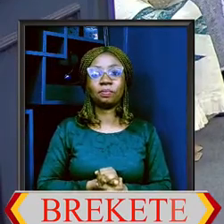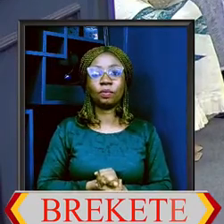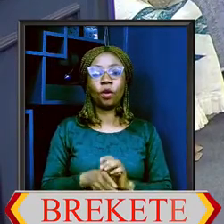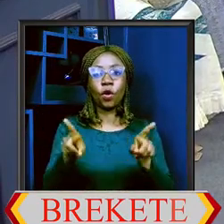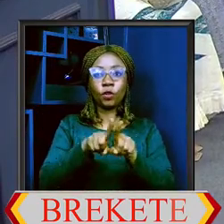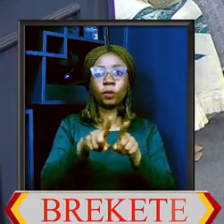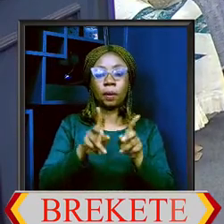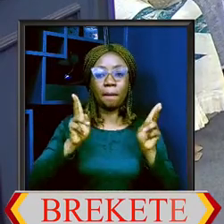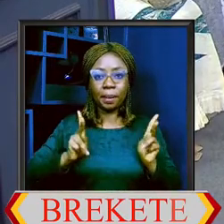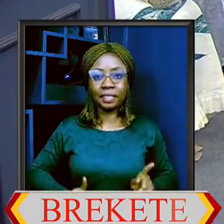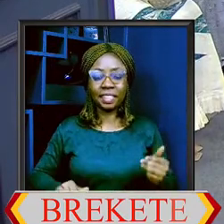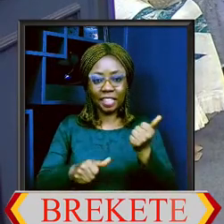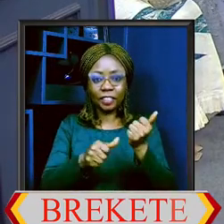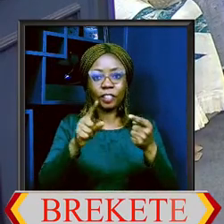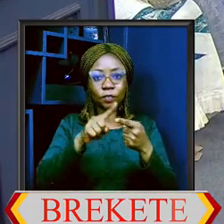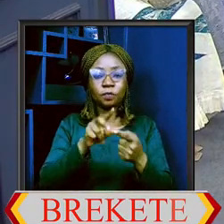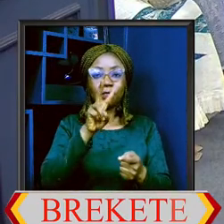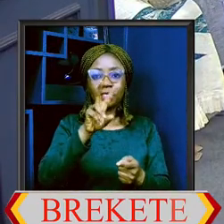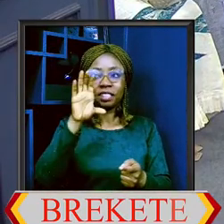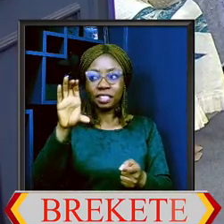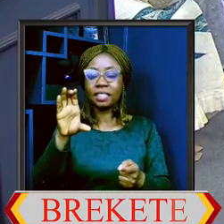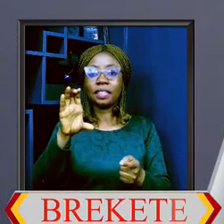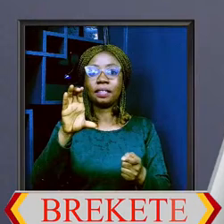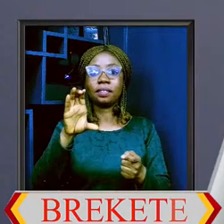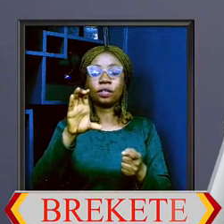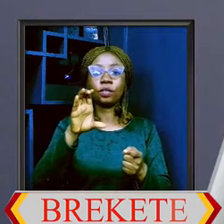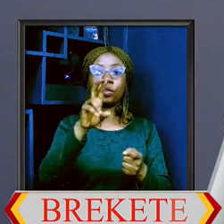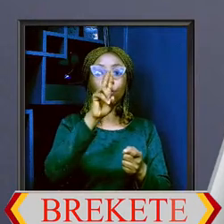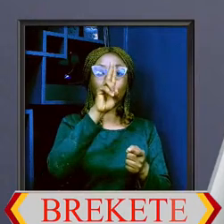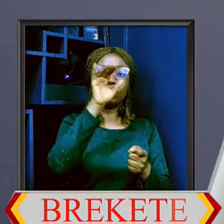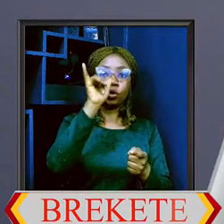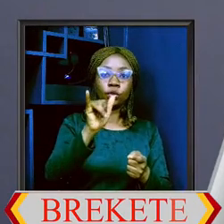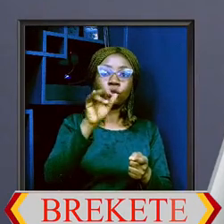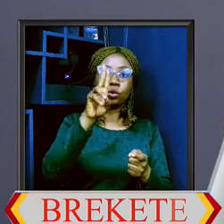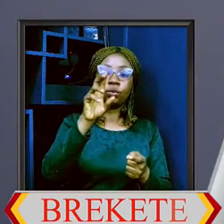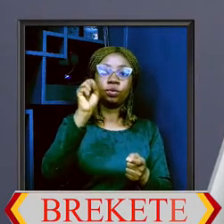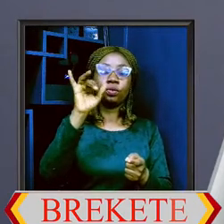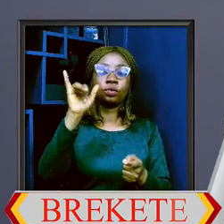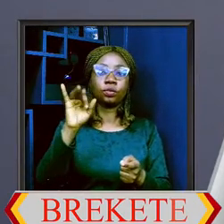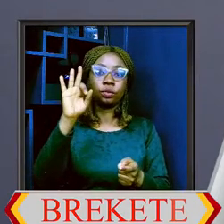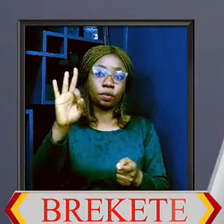and of course the personal assistance to the vice Chancellor Mr Yu